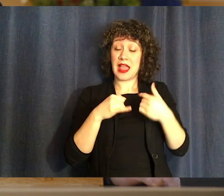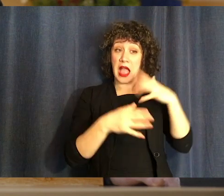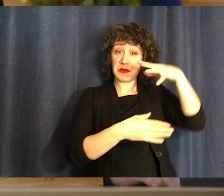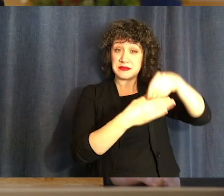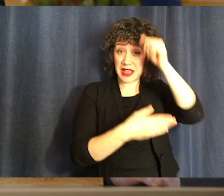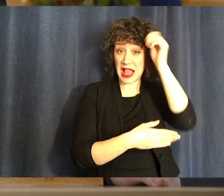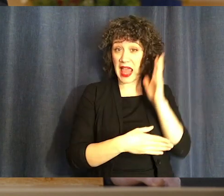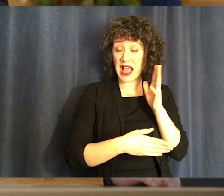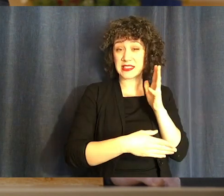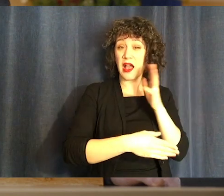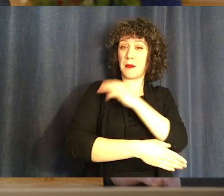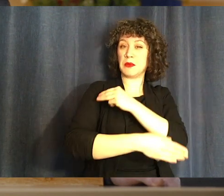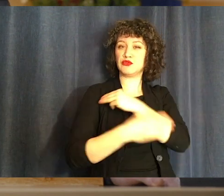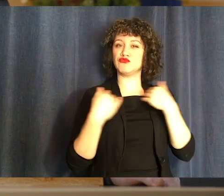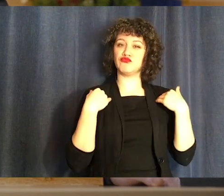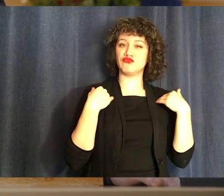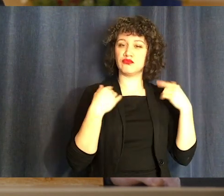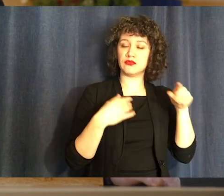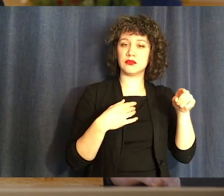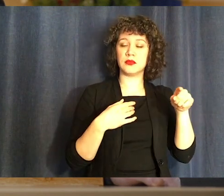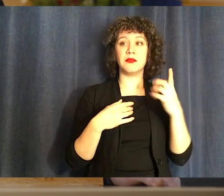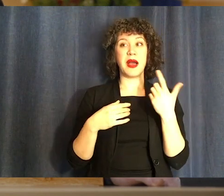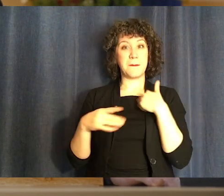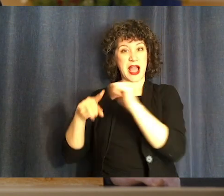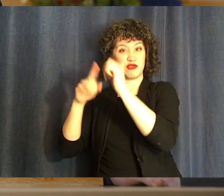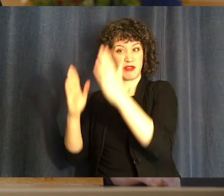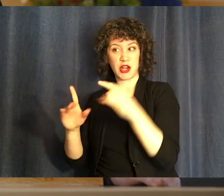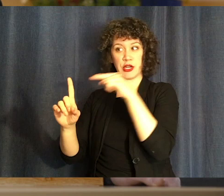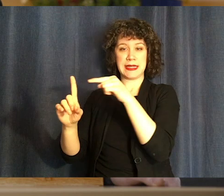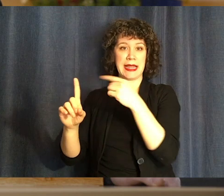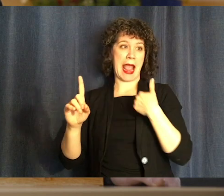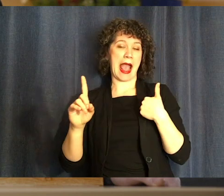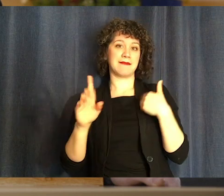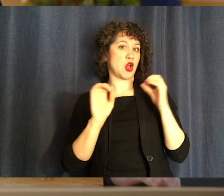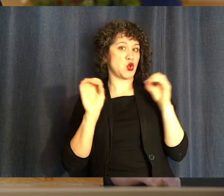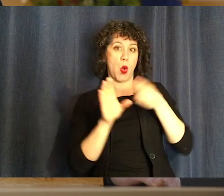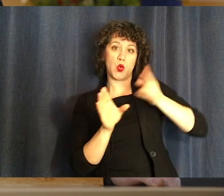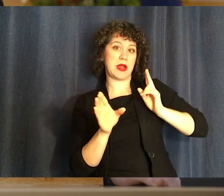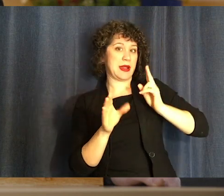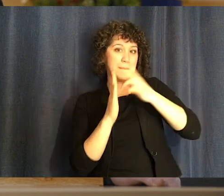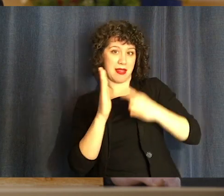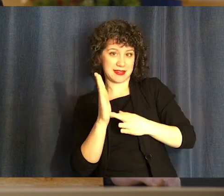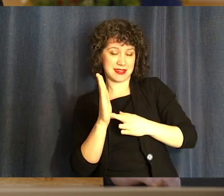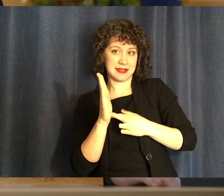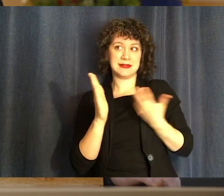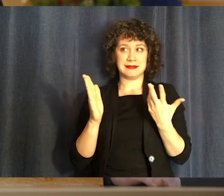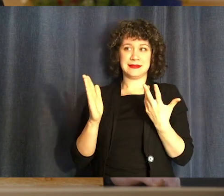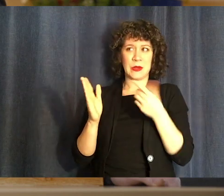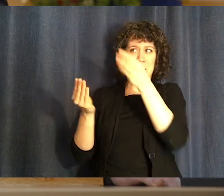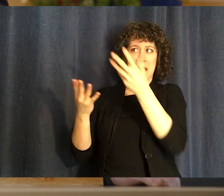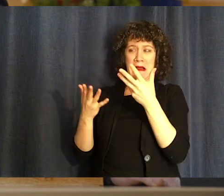hair removal and self-tanning on a need-to-know basis. Good thing he had the no back-out policy. My point